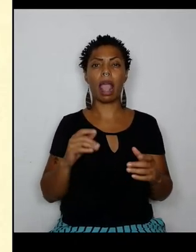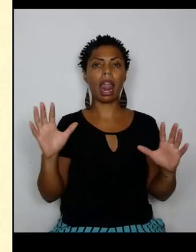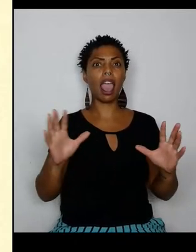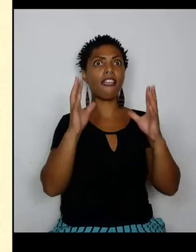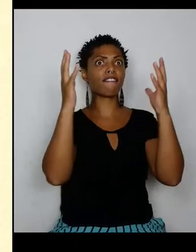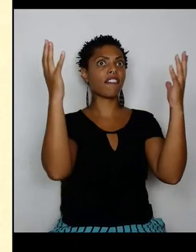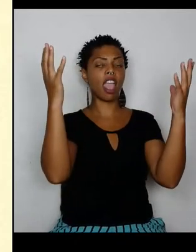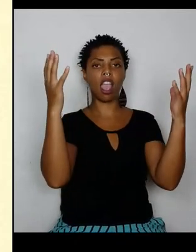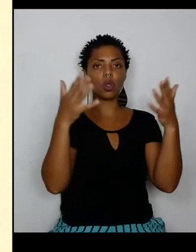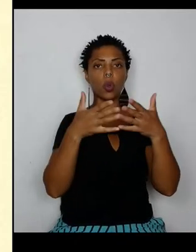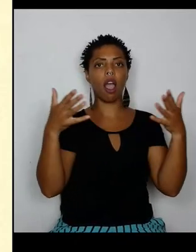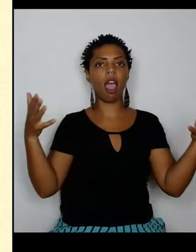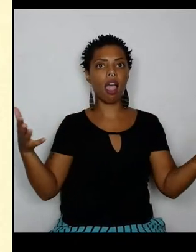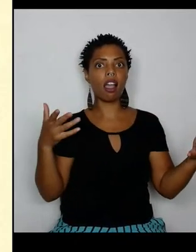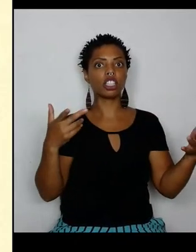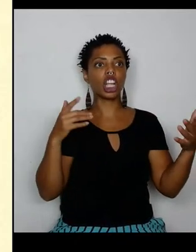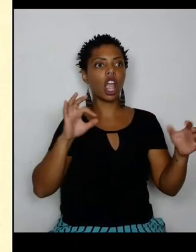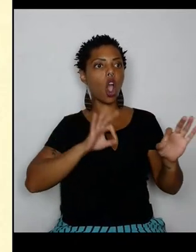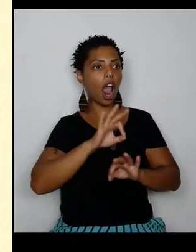elite